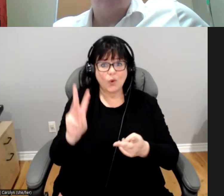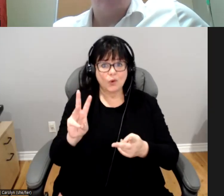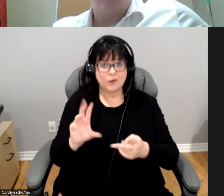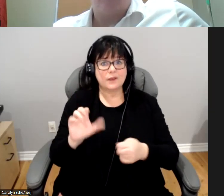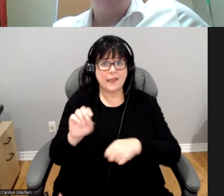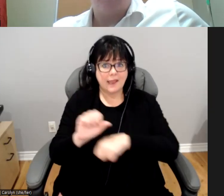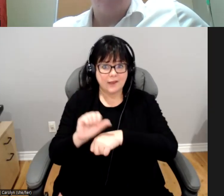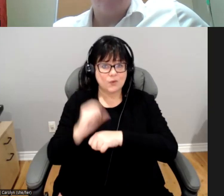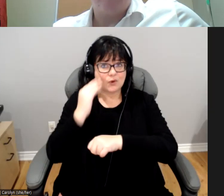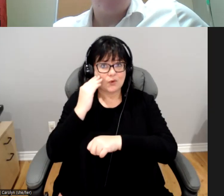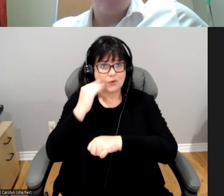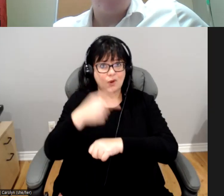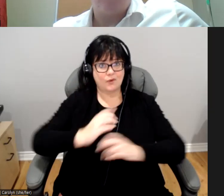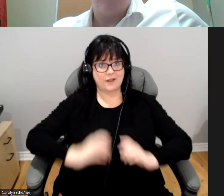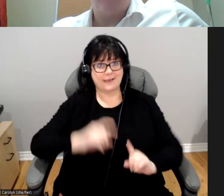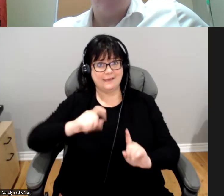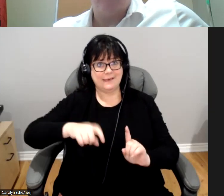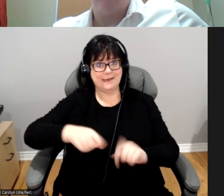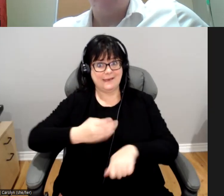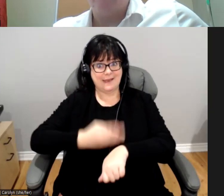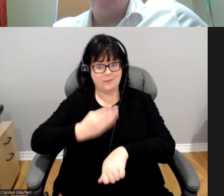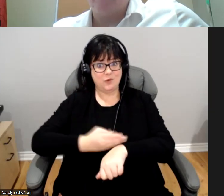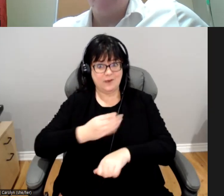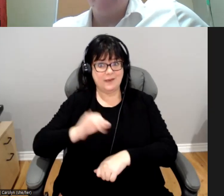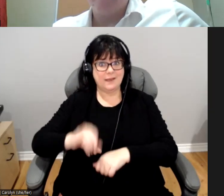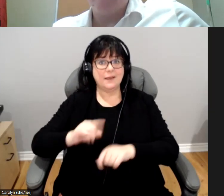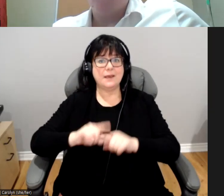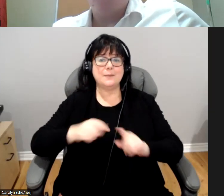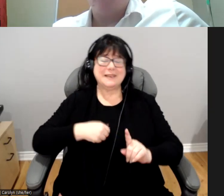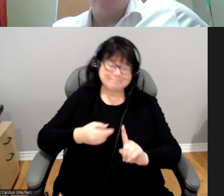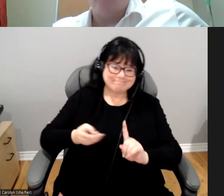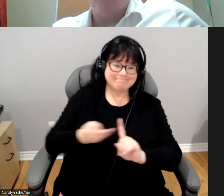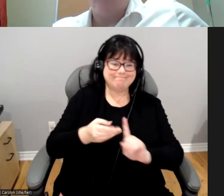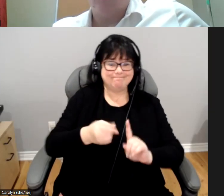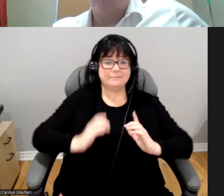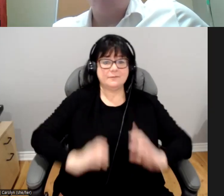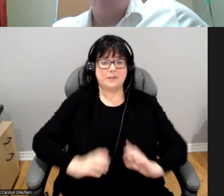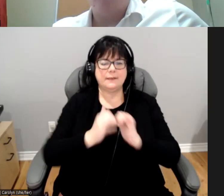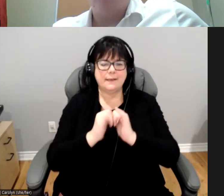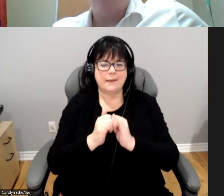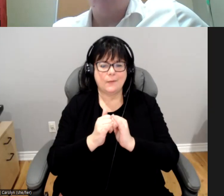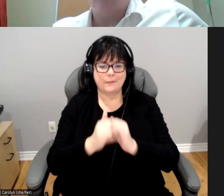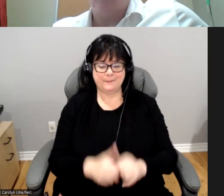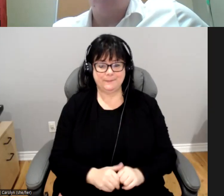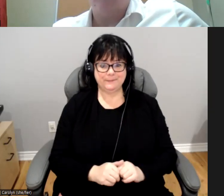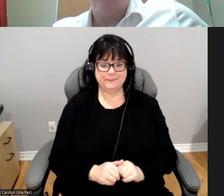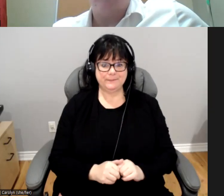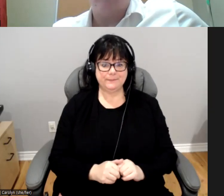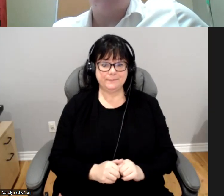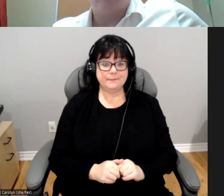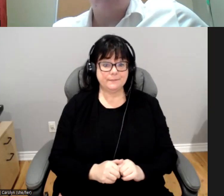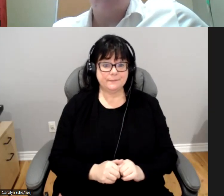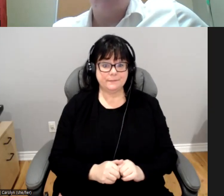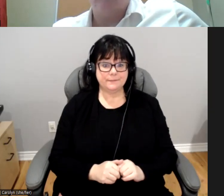upgrading. They tend to be aware of that. It's how do I sell this? So I always tell them